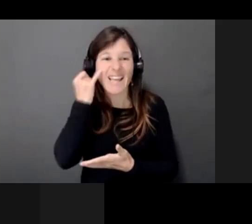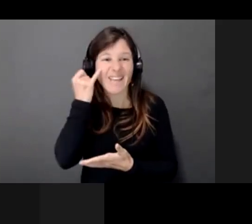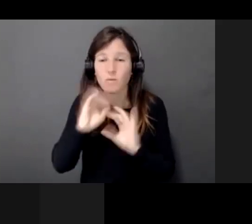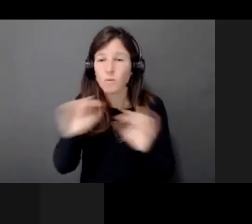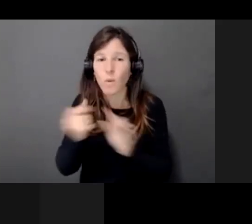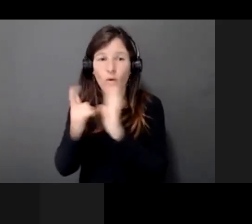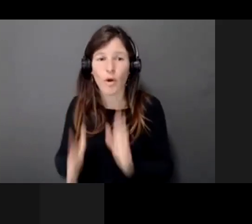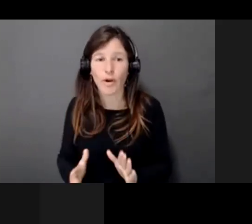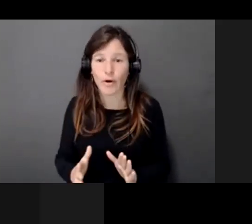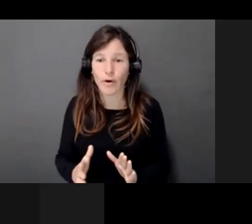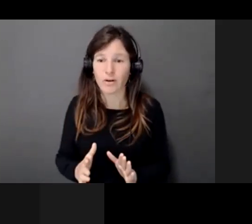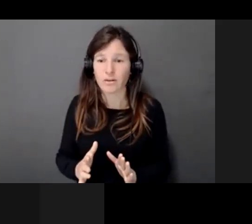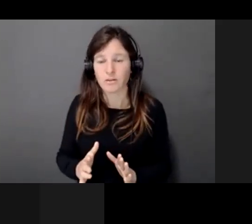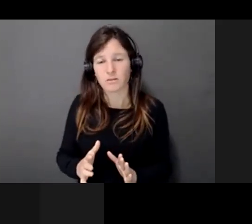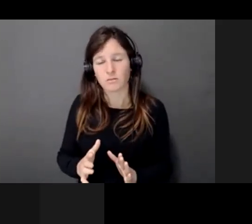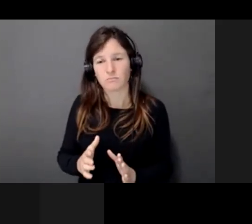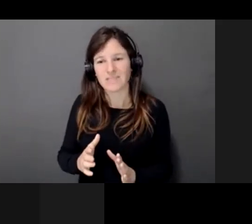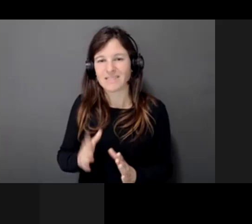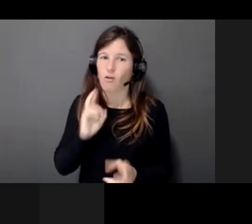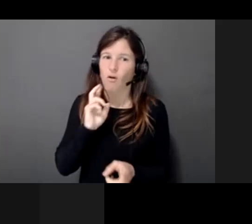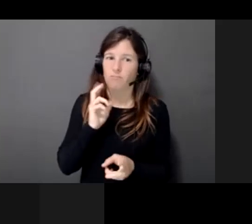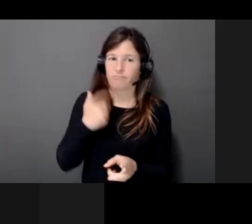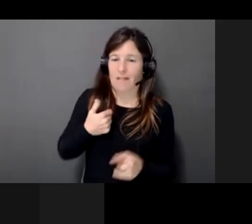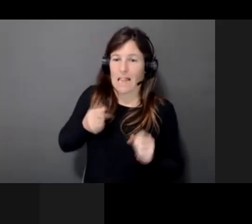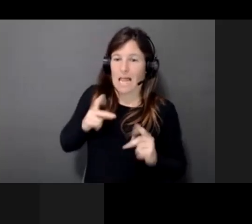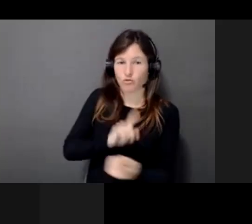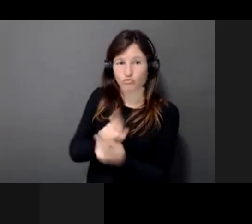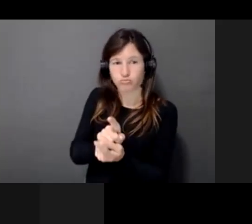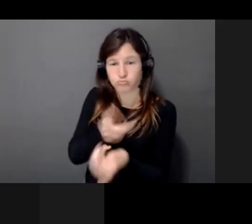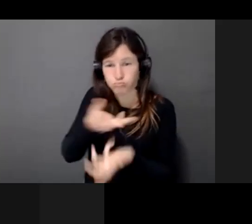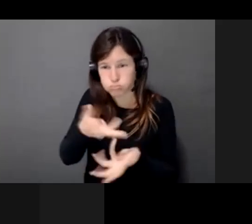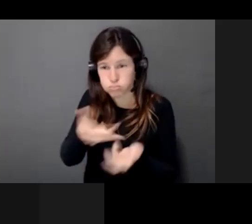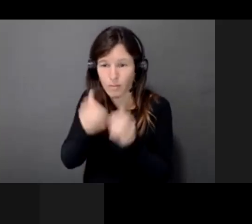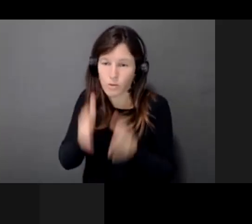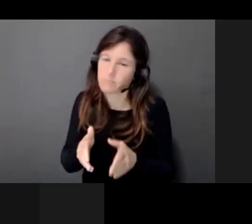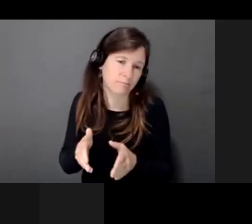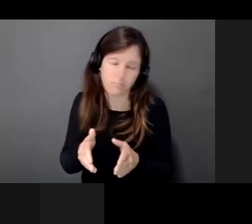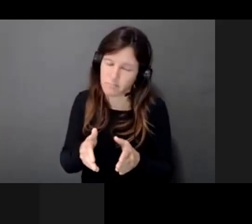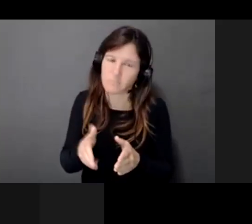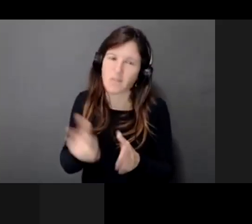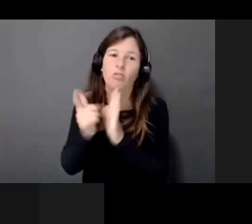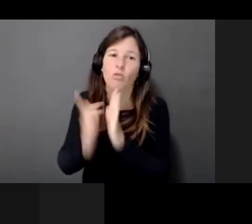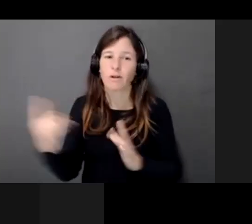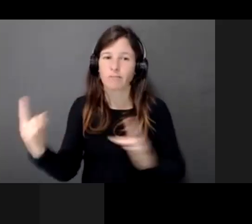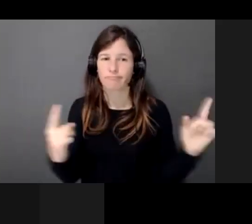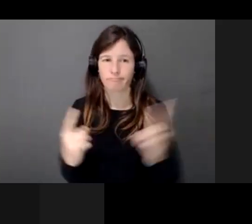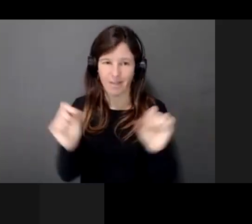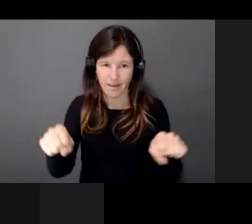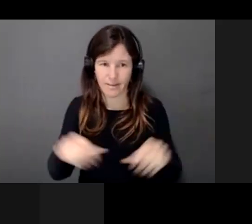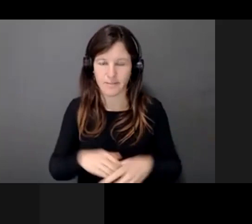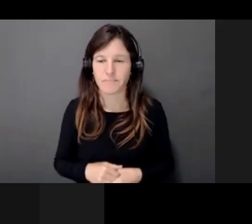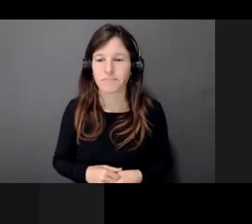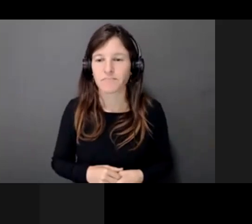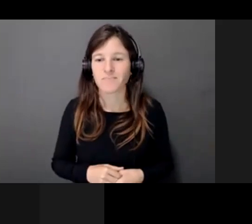Now, what moves the Crown is evidence. So the more evidence that counsel can provide to the Crown about what's